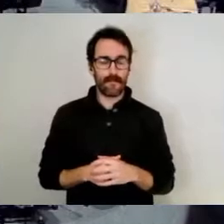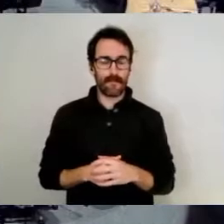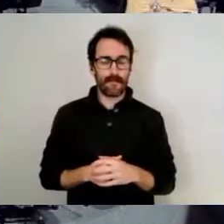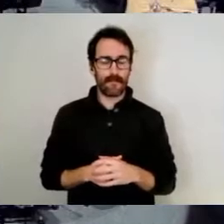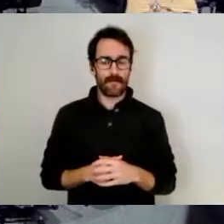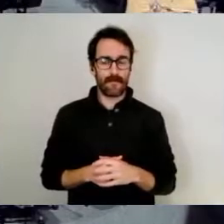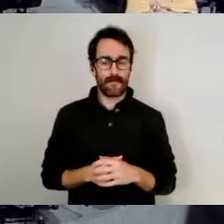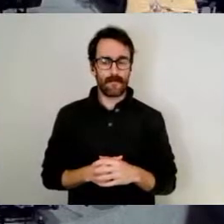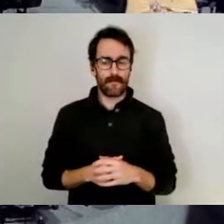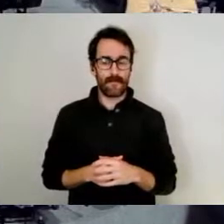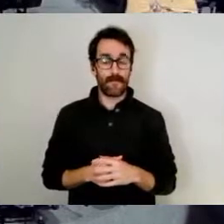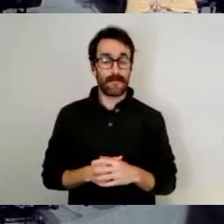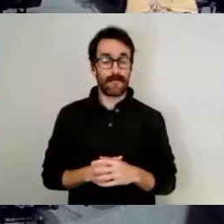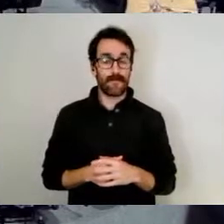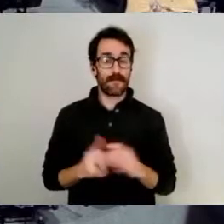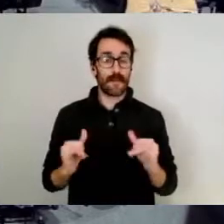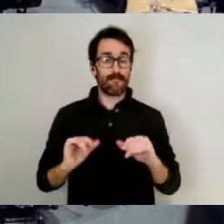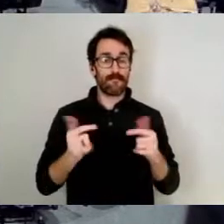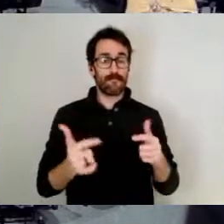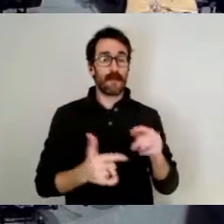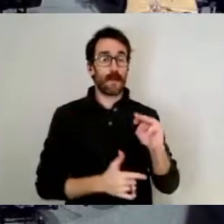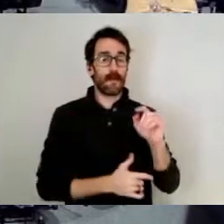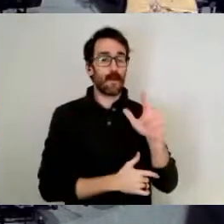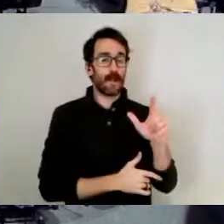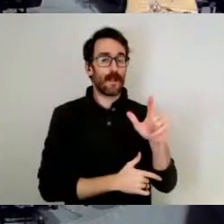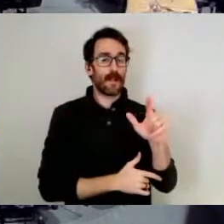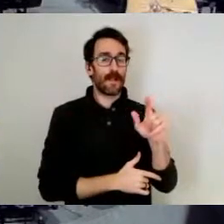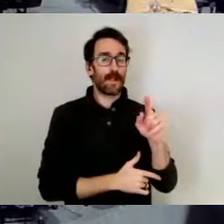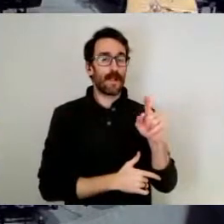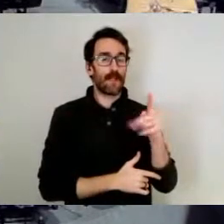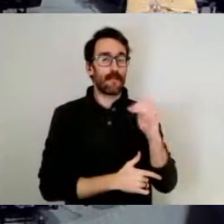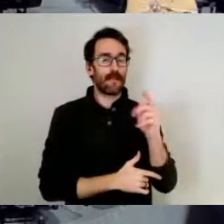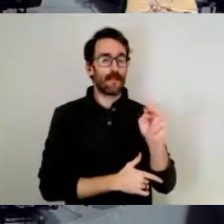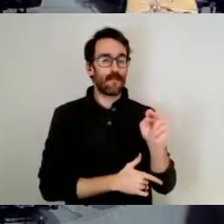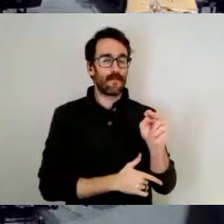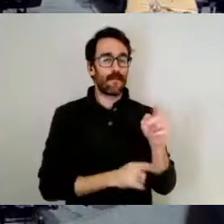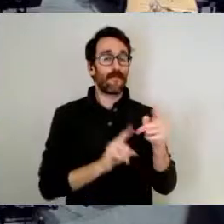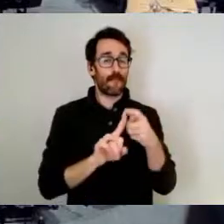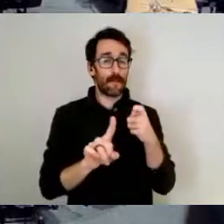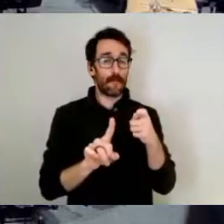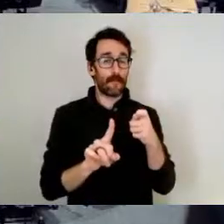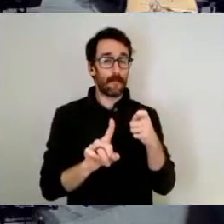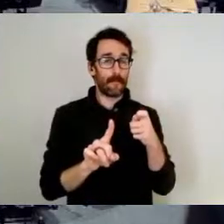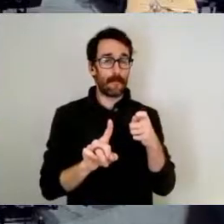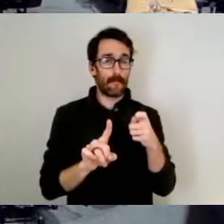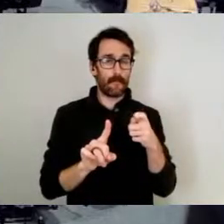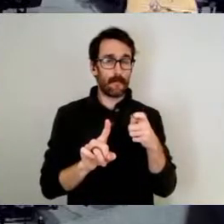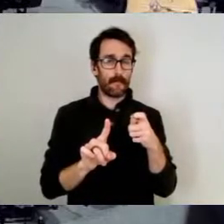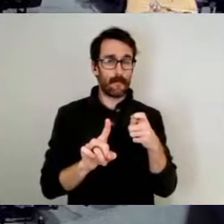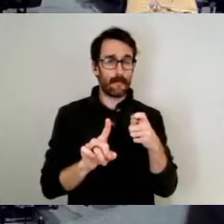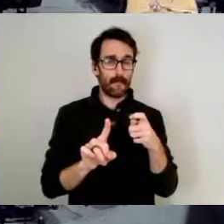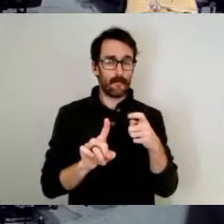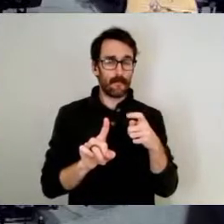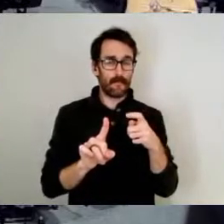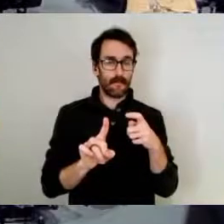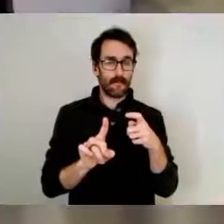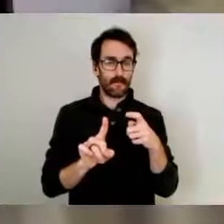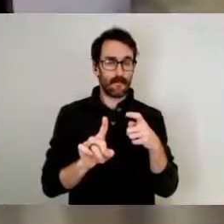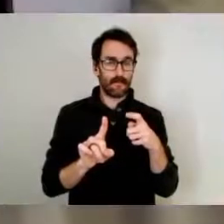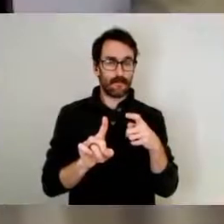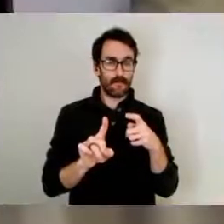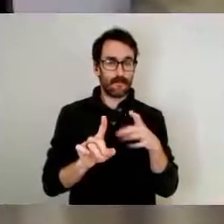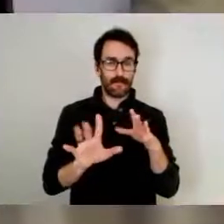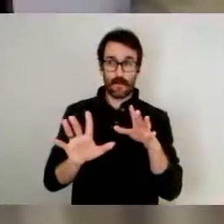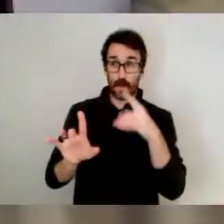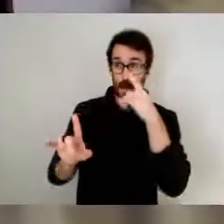trying to find some alternative solutions. What solutions are on the table right now if you can't get a tow out of there? Yes,